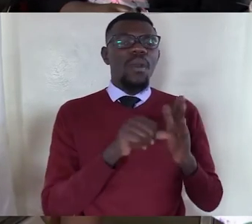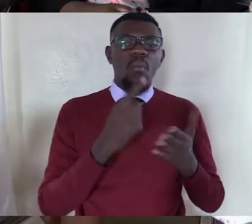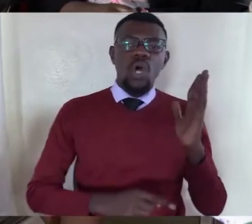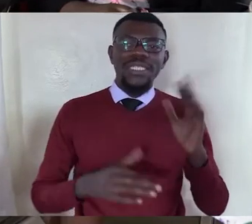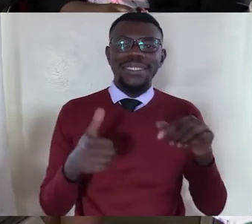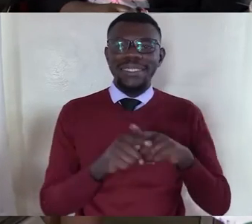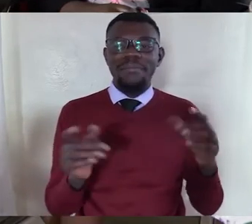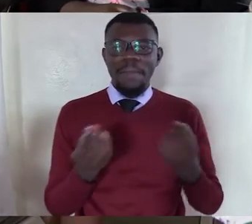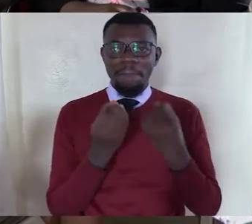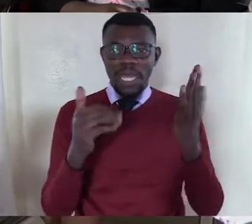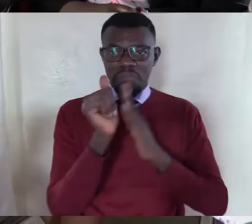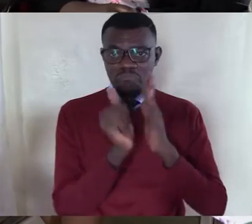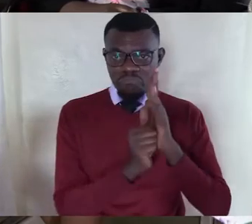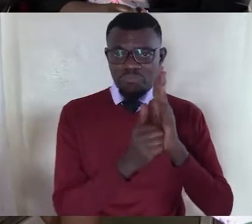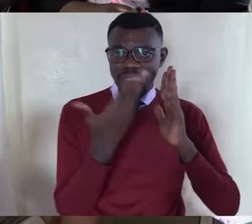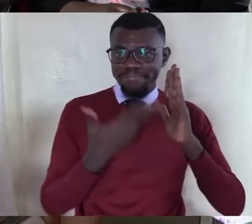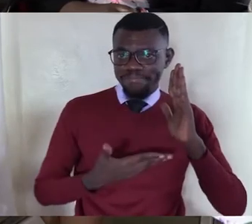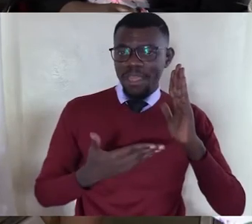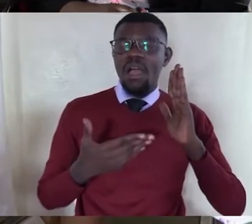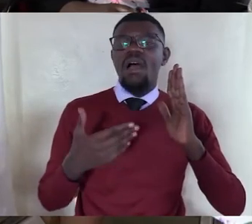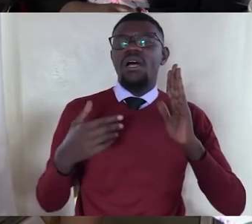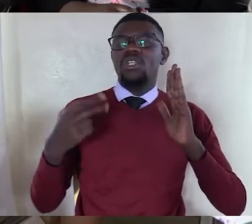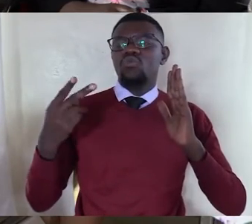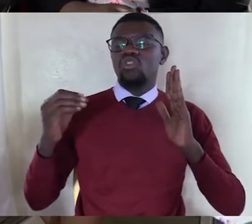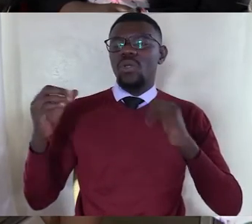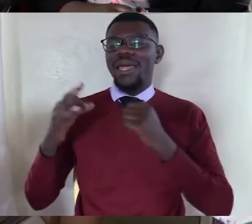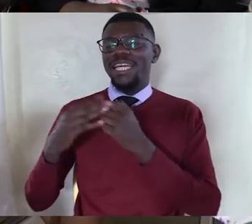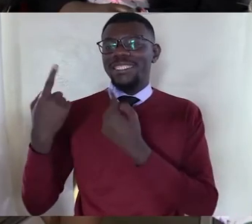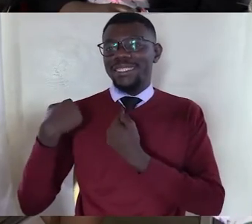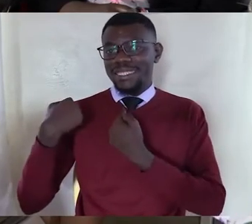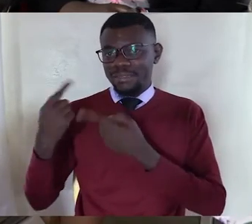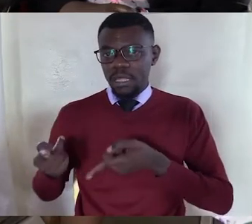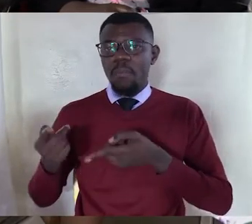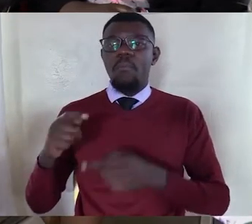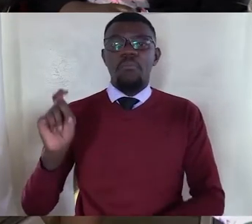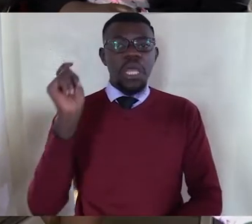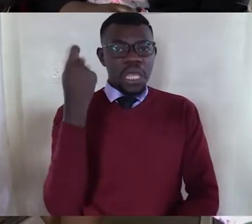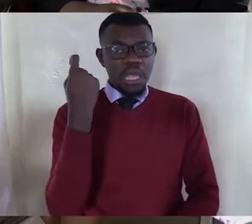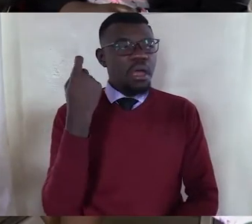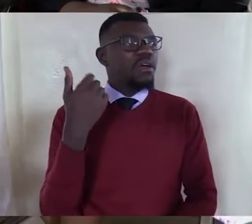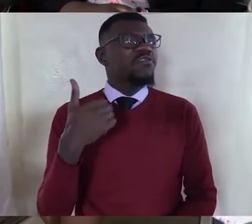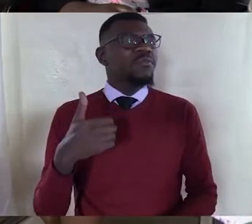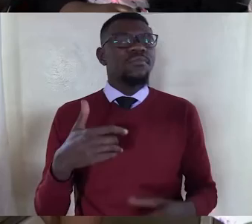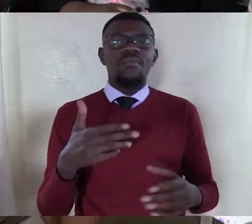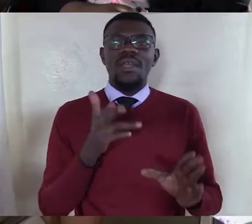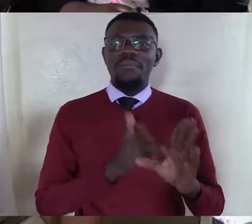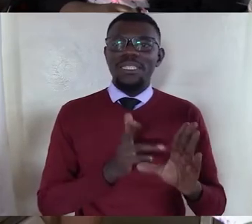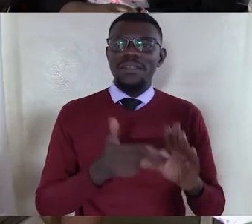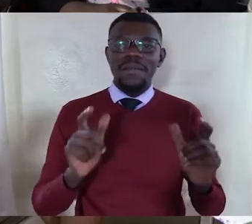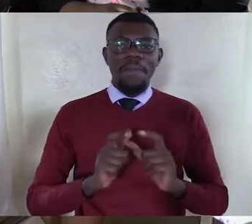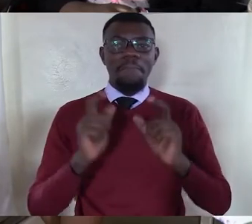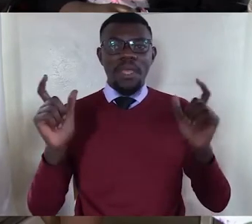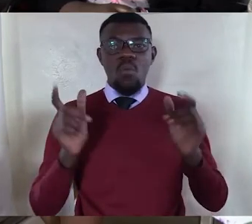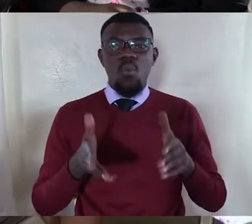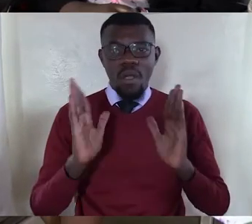And I was at that meeting and actually left because we did not feel, with my colleague with whom we left, that